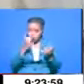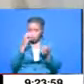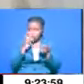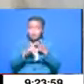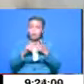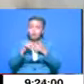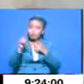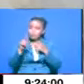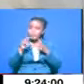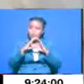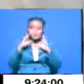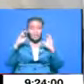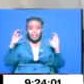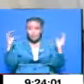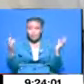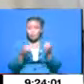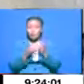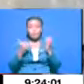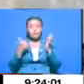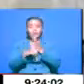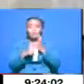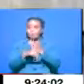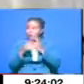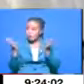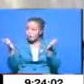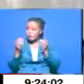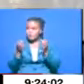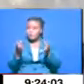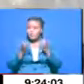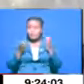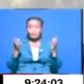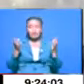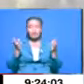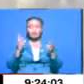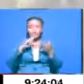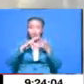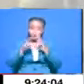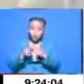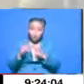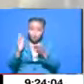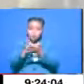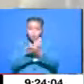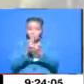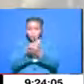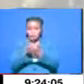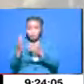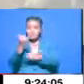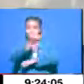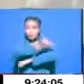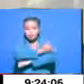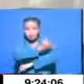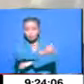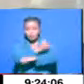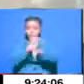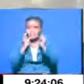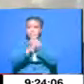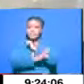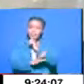phenomenon that does require collaboration. It requires collaboration between agencies in a country, but then